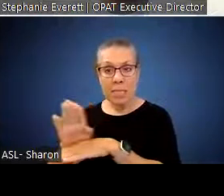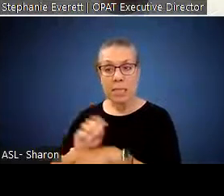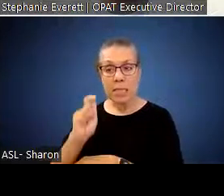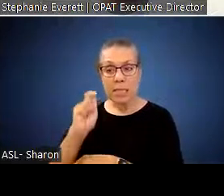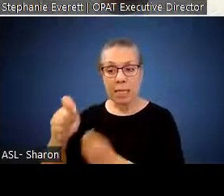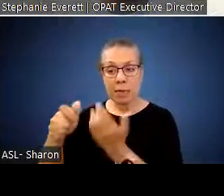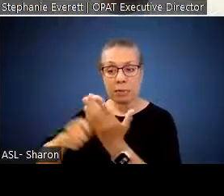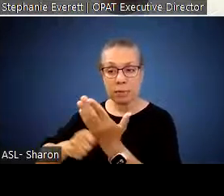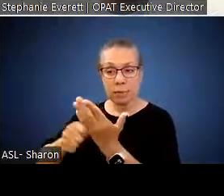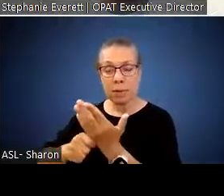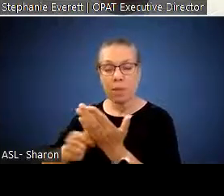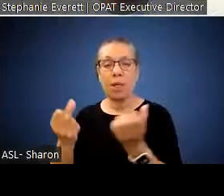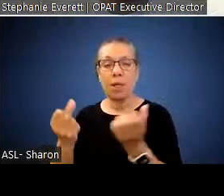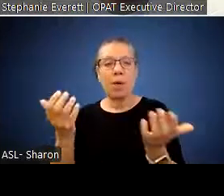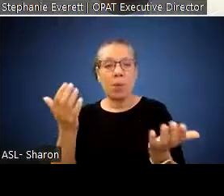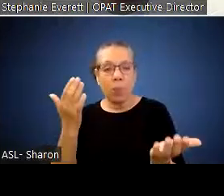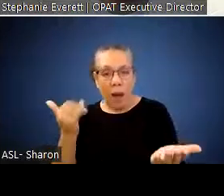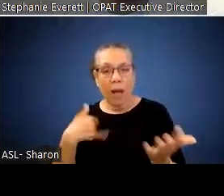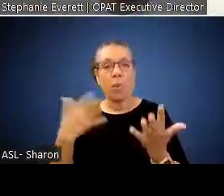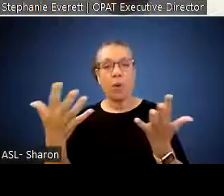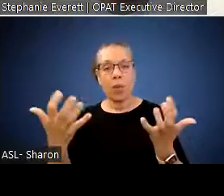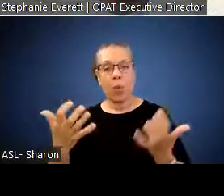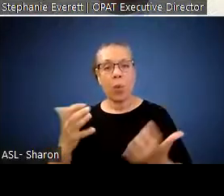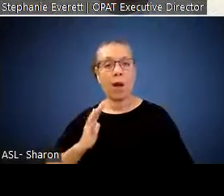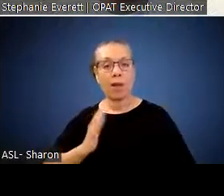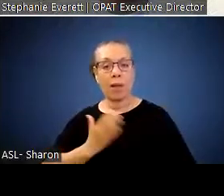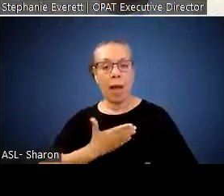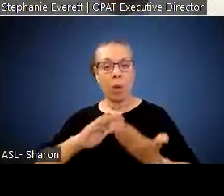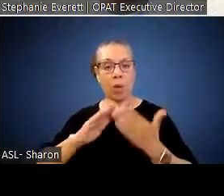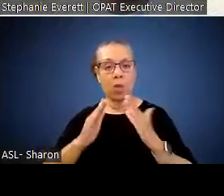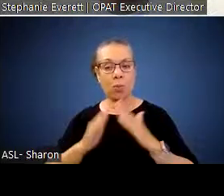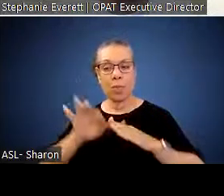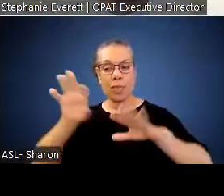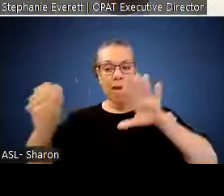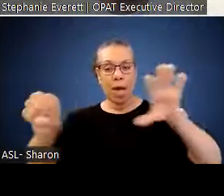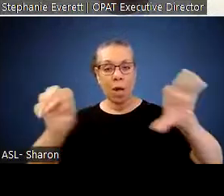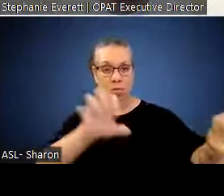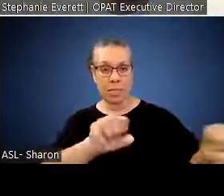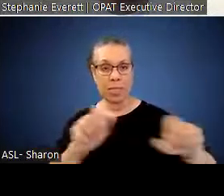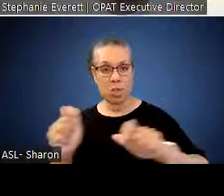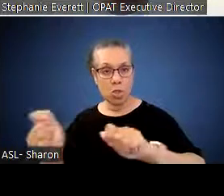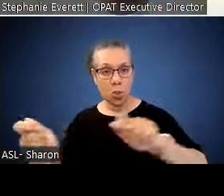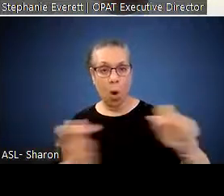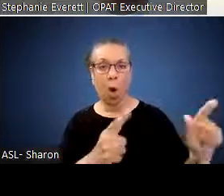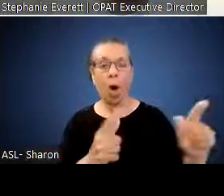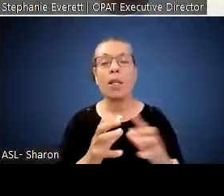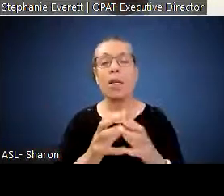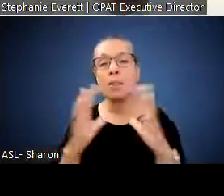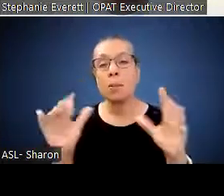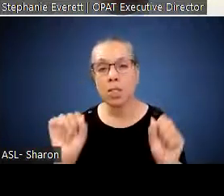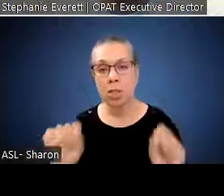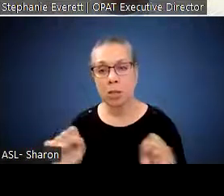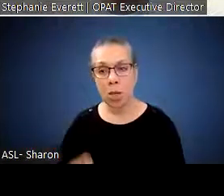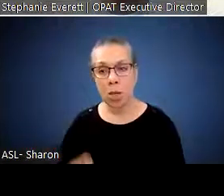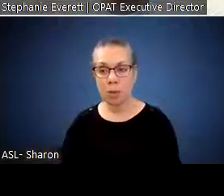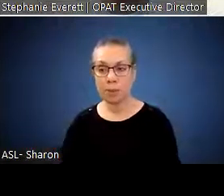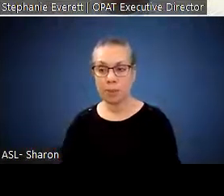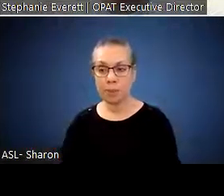so that the community, that we reach as many people in the community as possible.